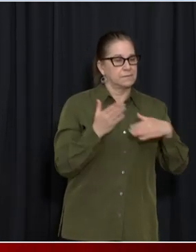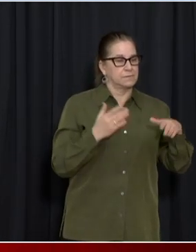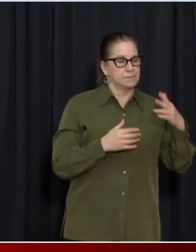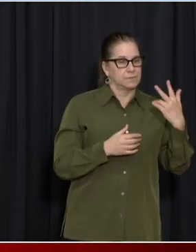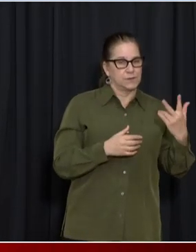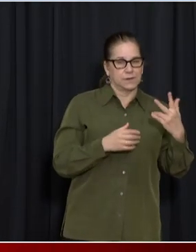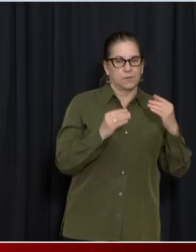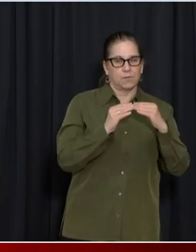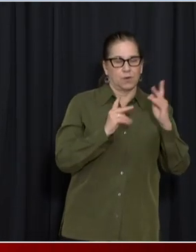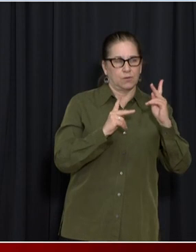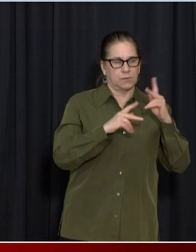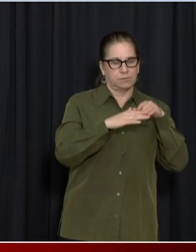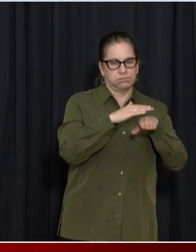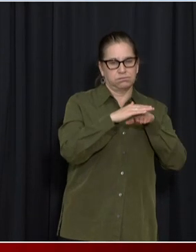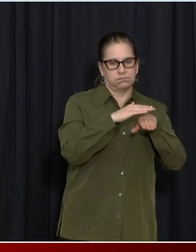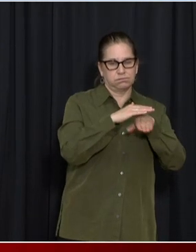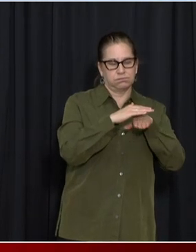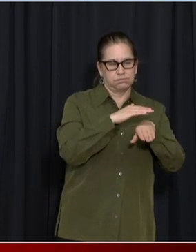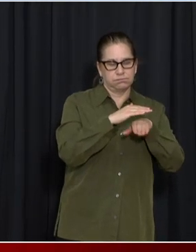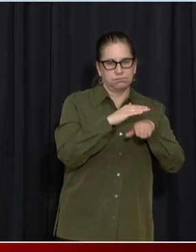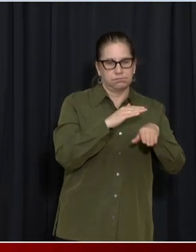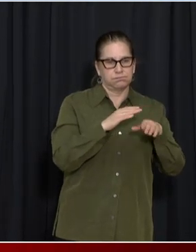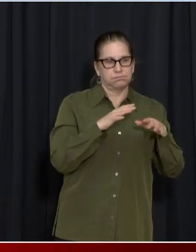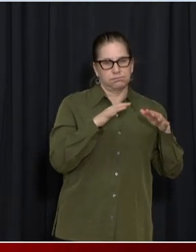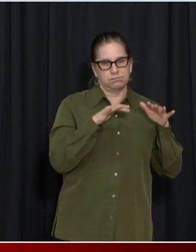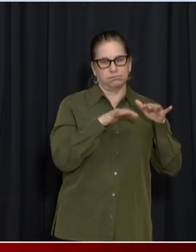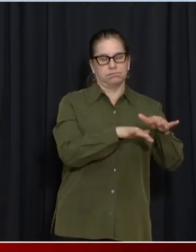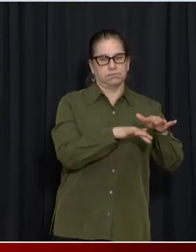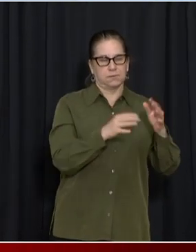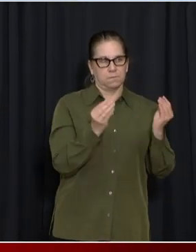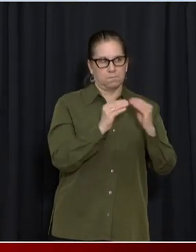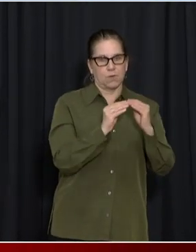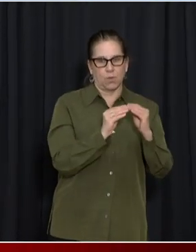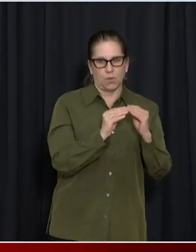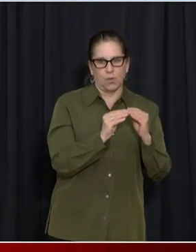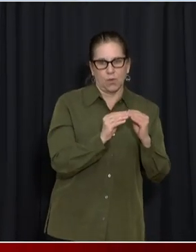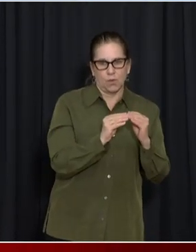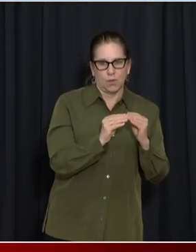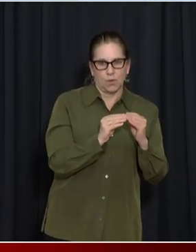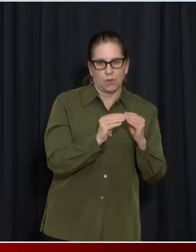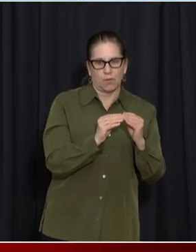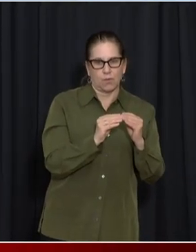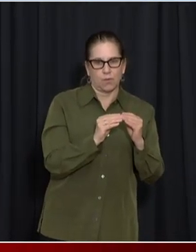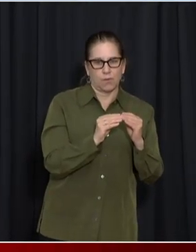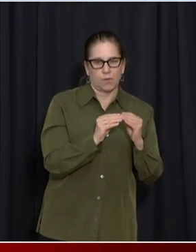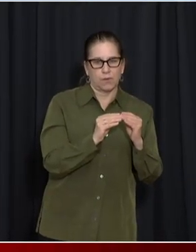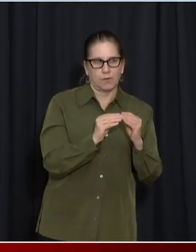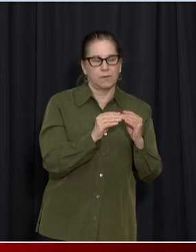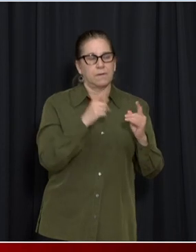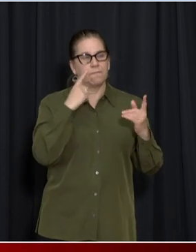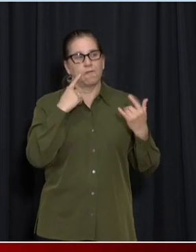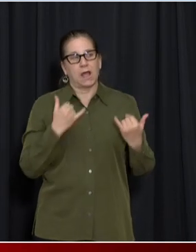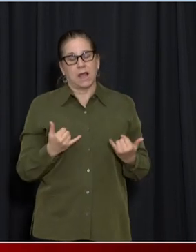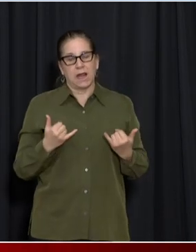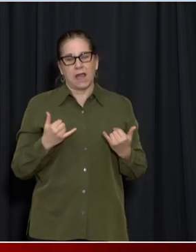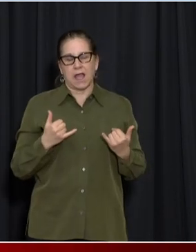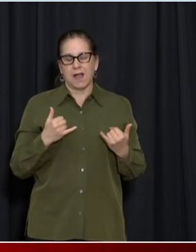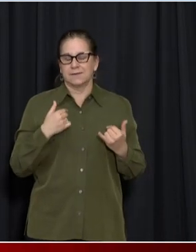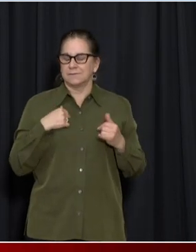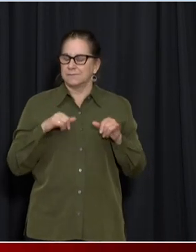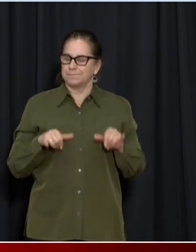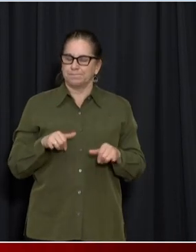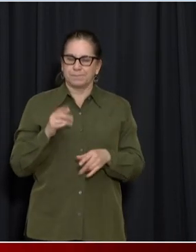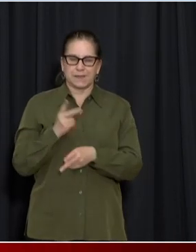to be recommended across all stages, and office spaces are recommended to operate with capacity limits starting in Stage